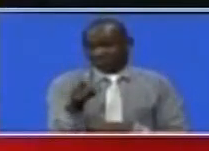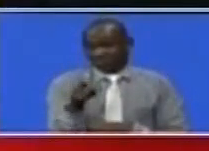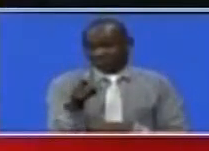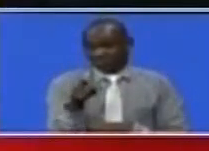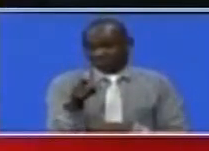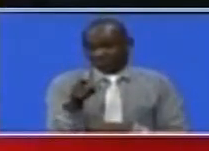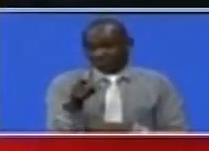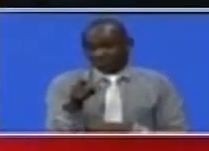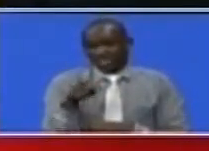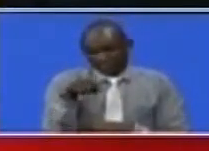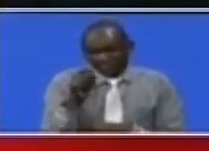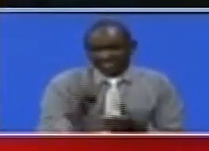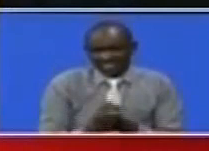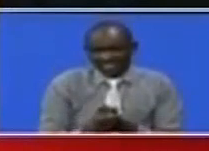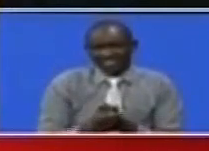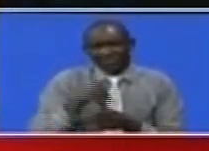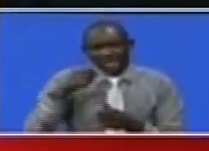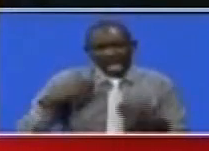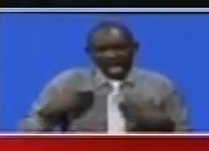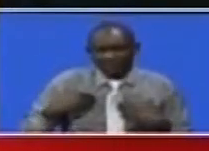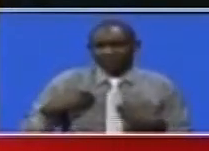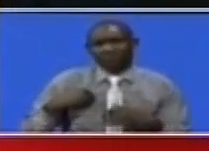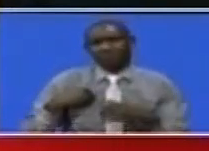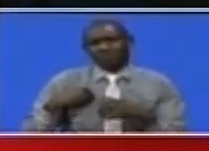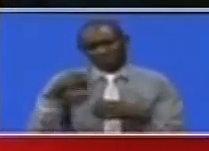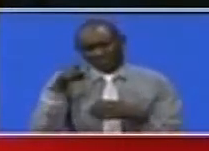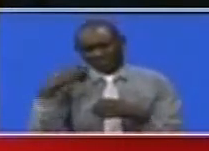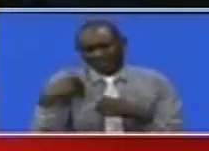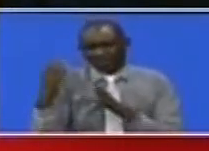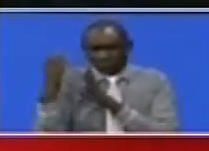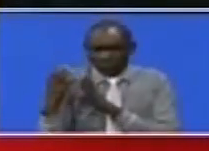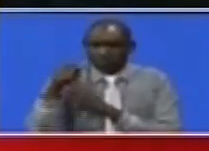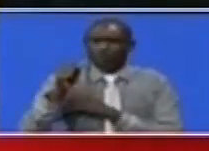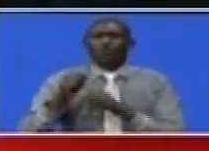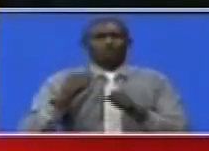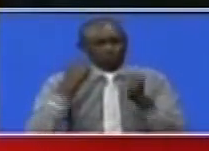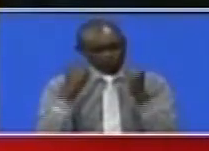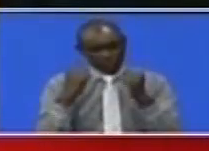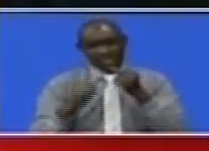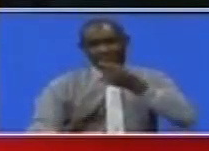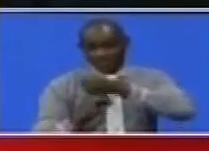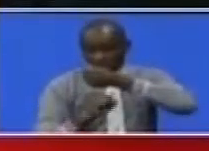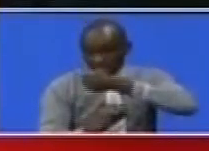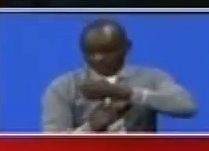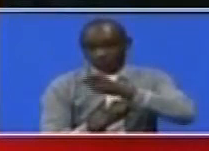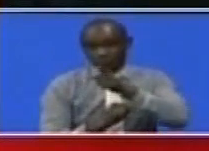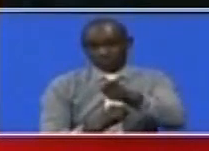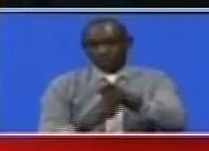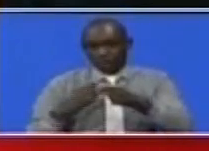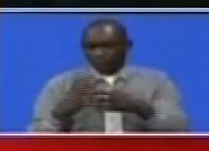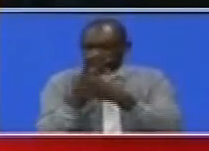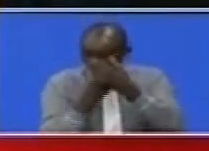too are walking to build on the solid foundations of